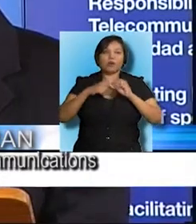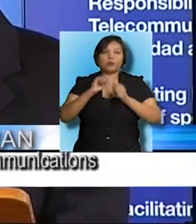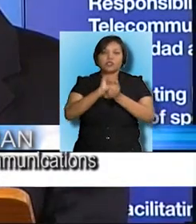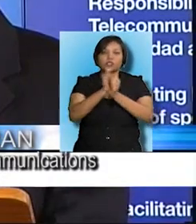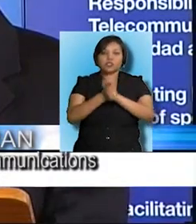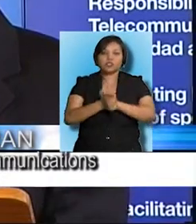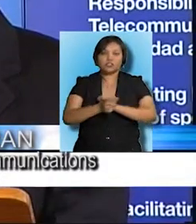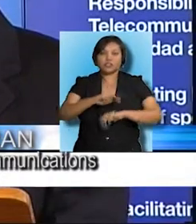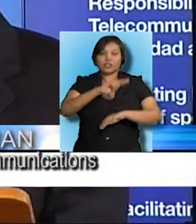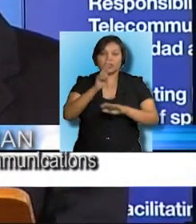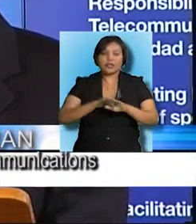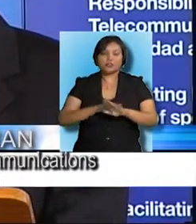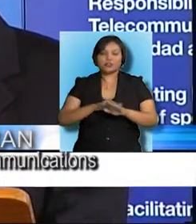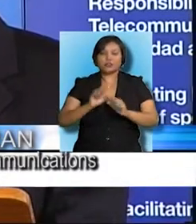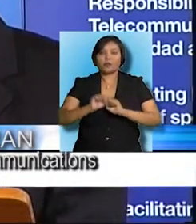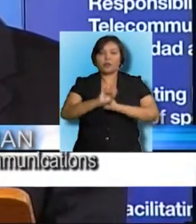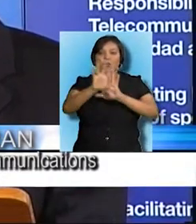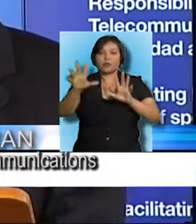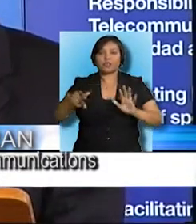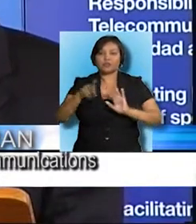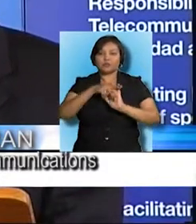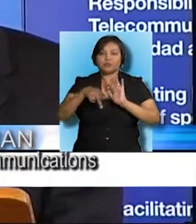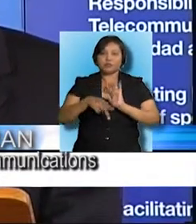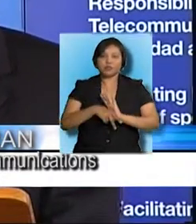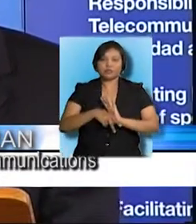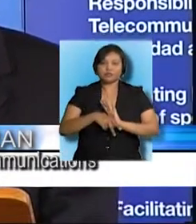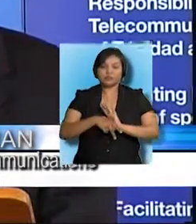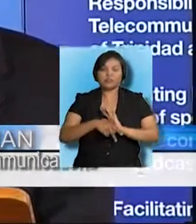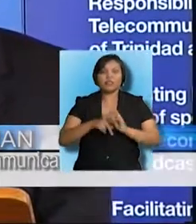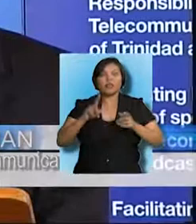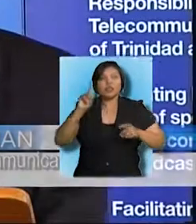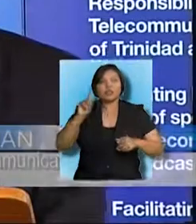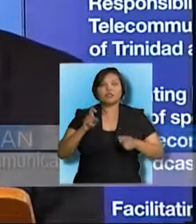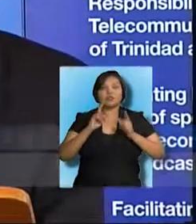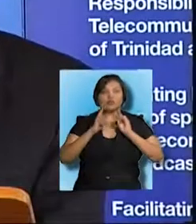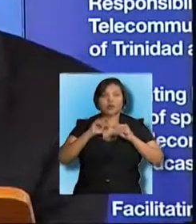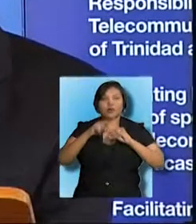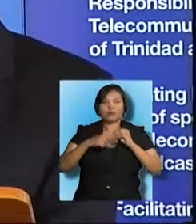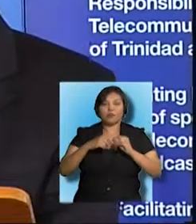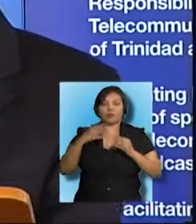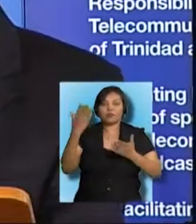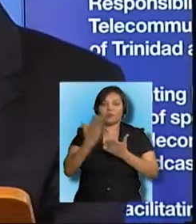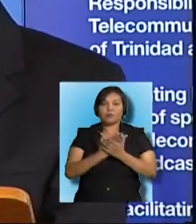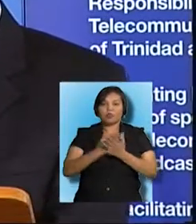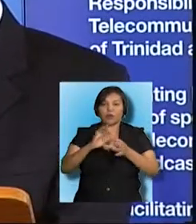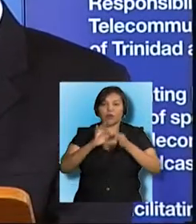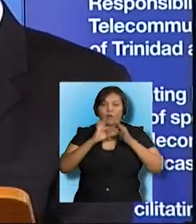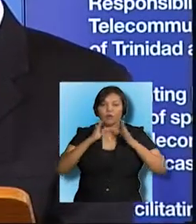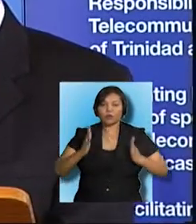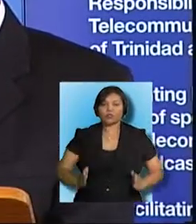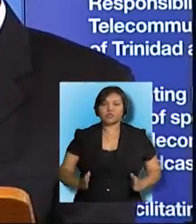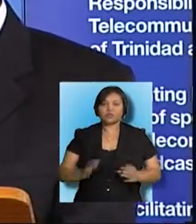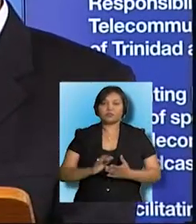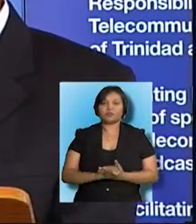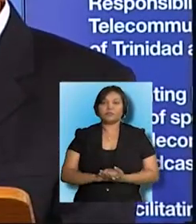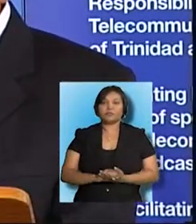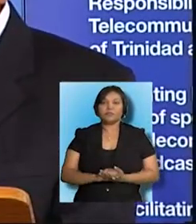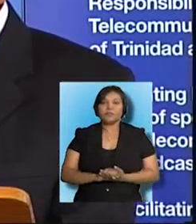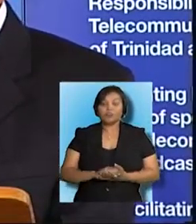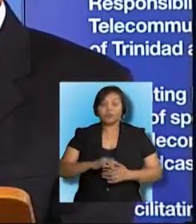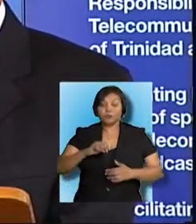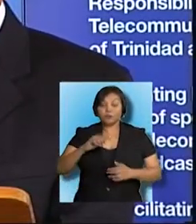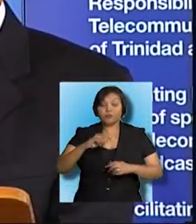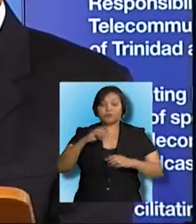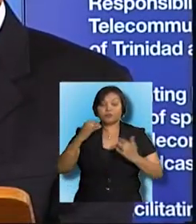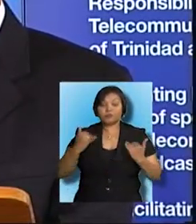amendment to the national broadcast policy is that of media ownership, topic today. On this issue, the